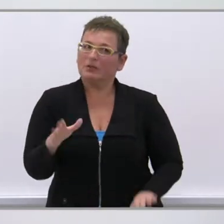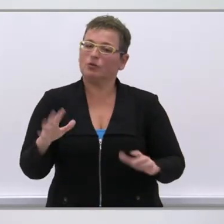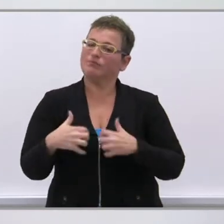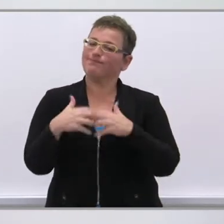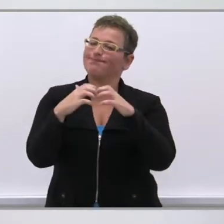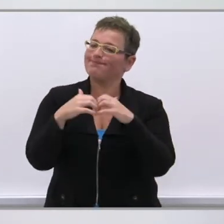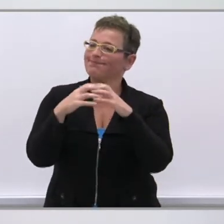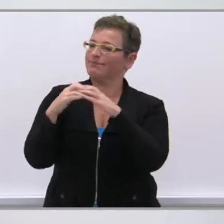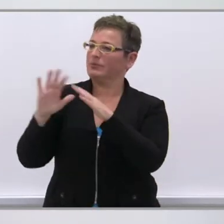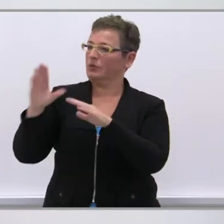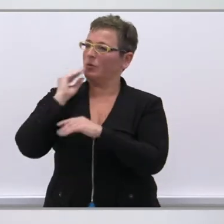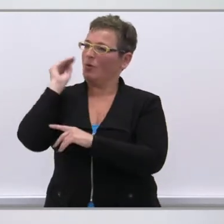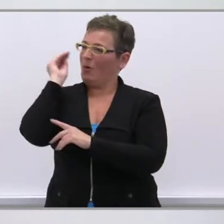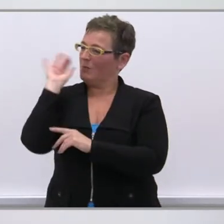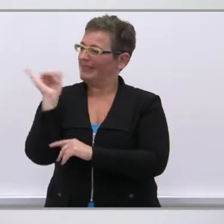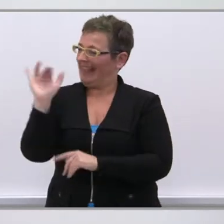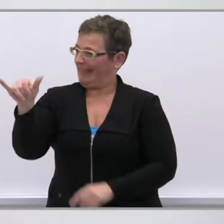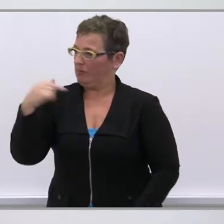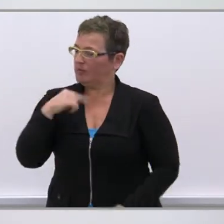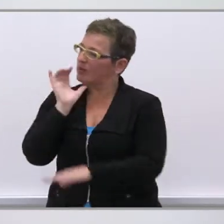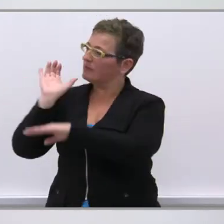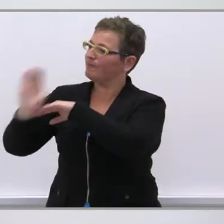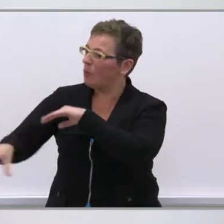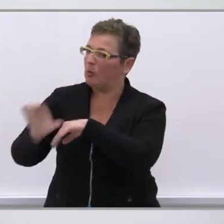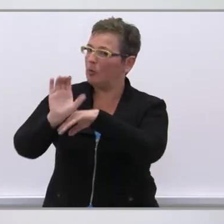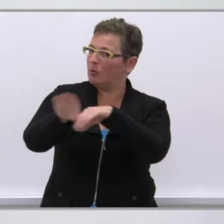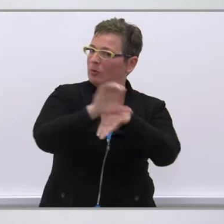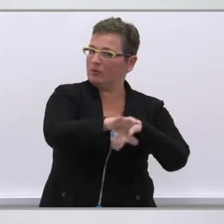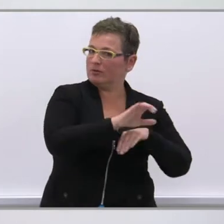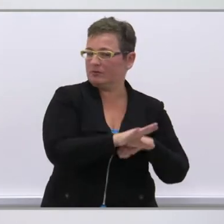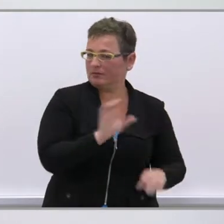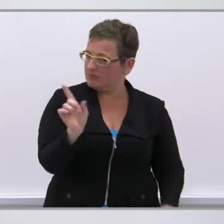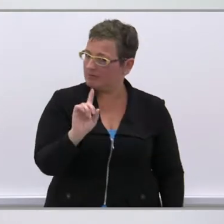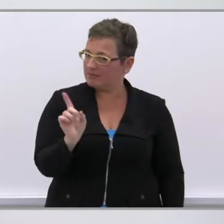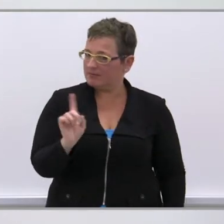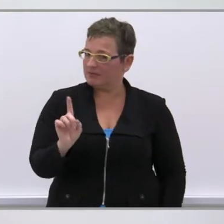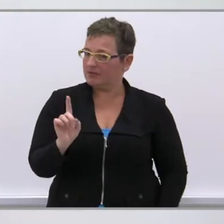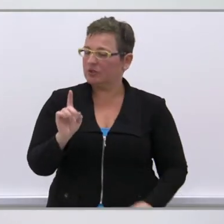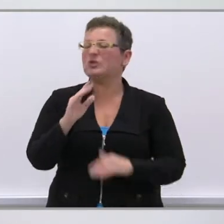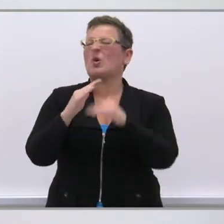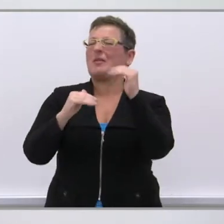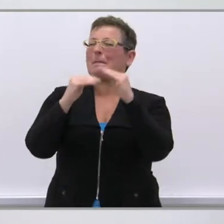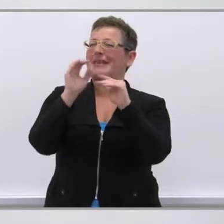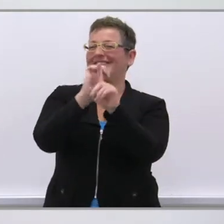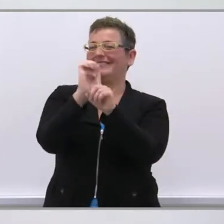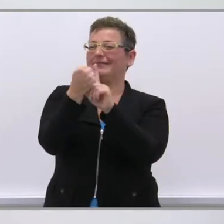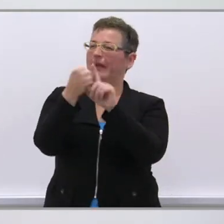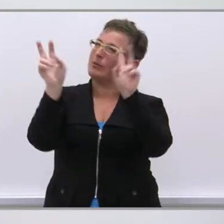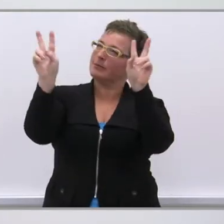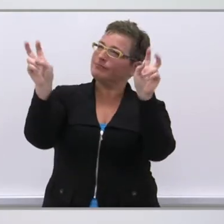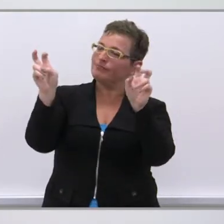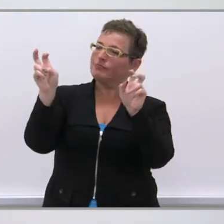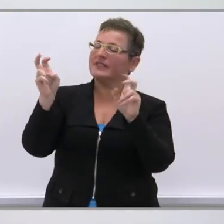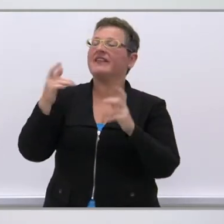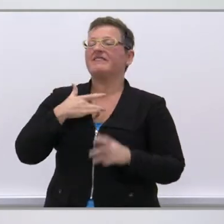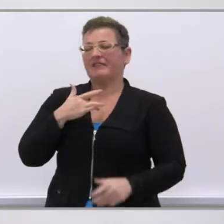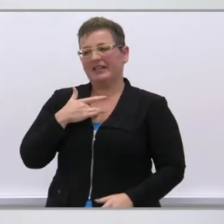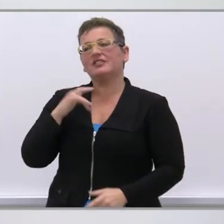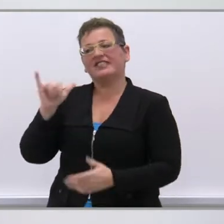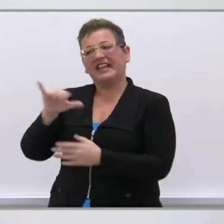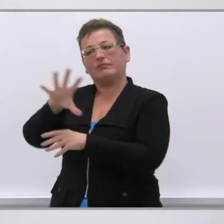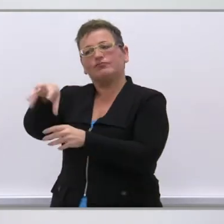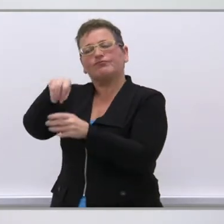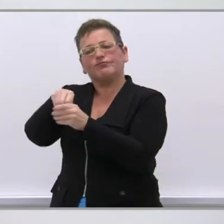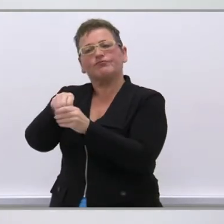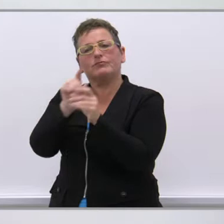the principles or the purposes that the built environment thinks should be included in the